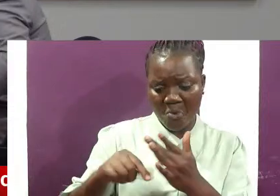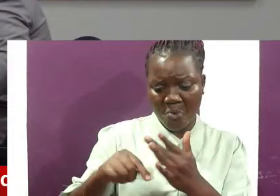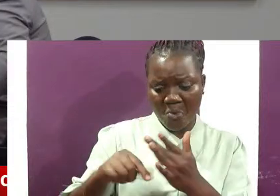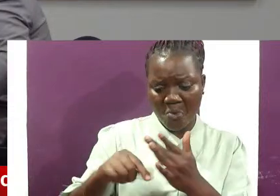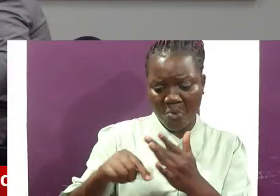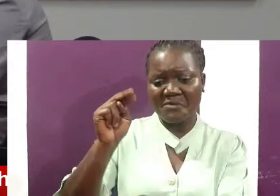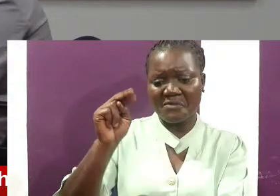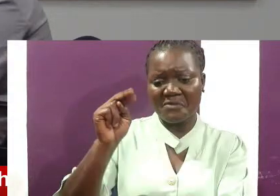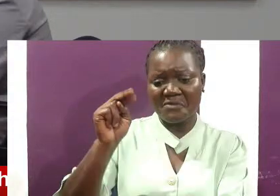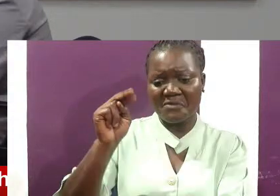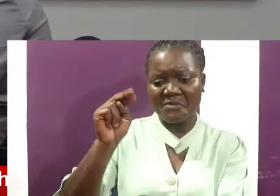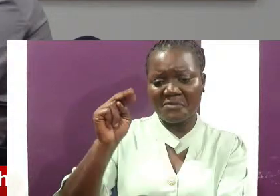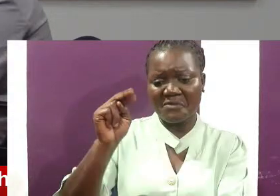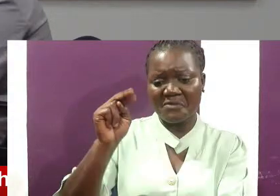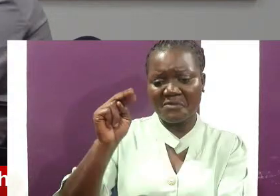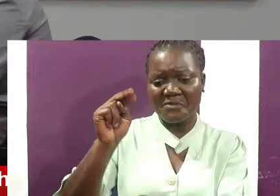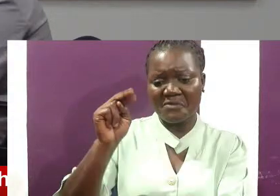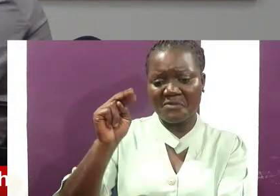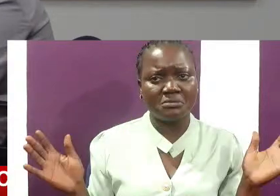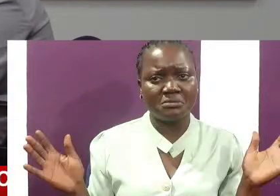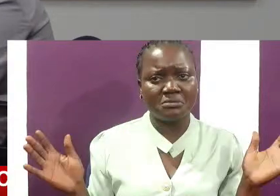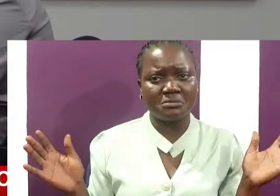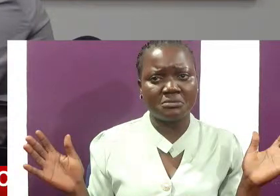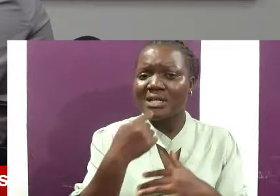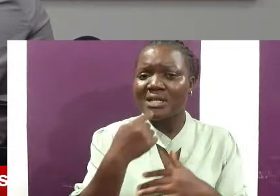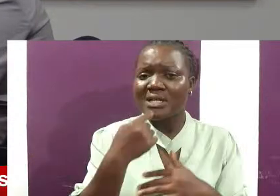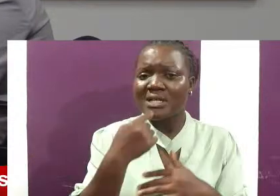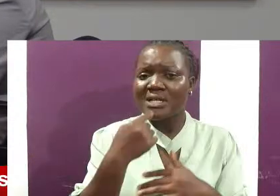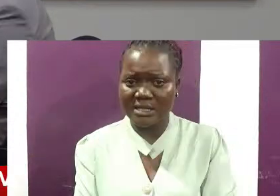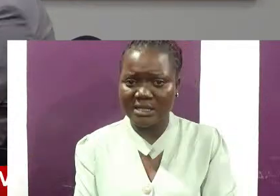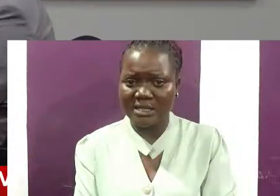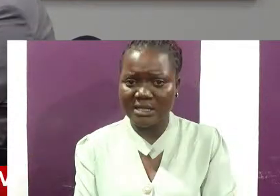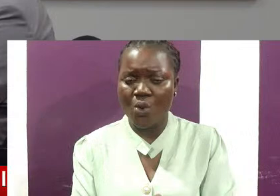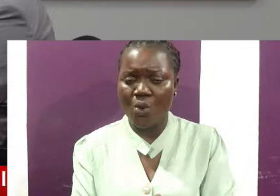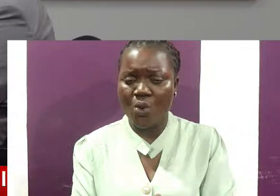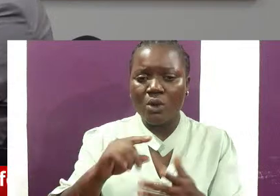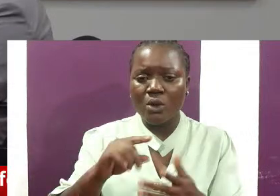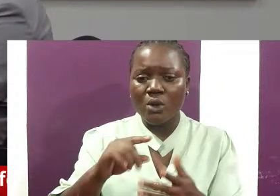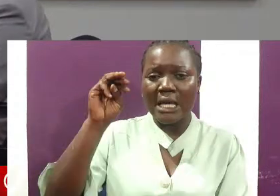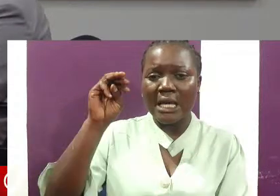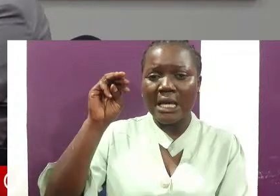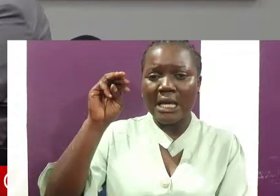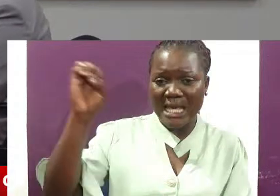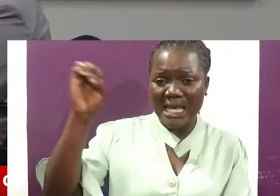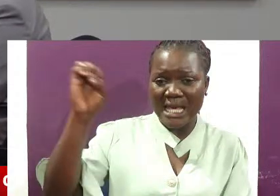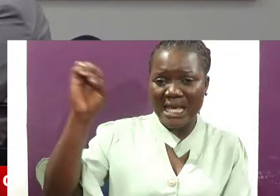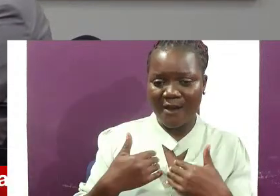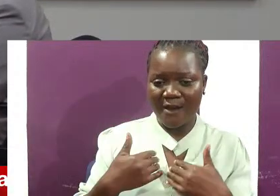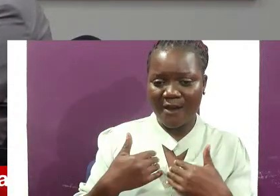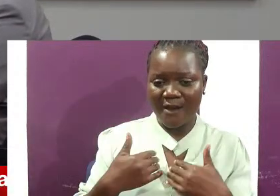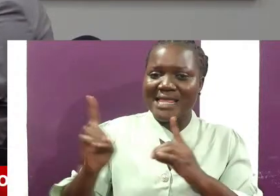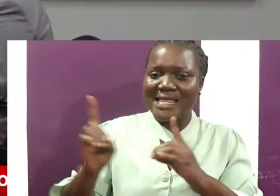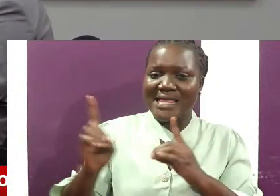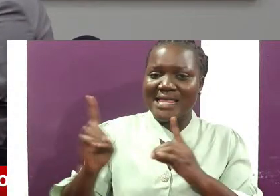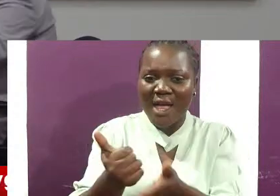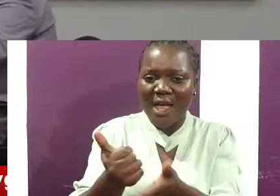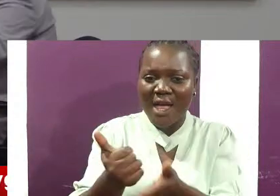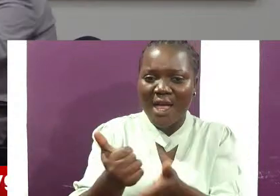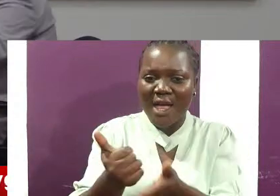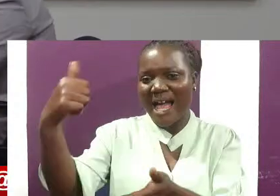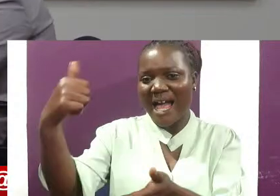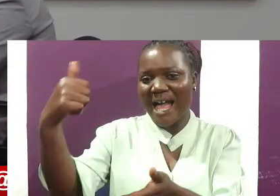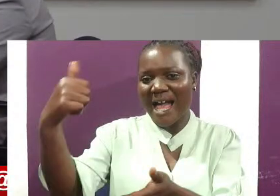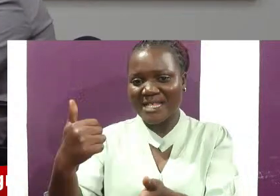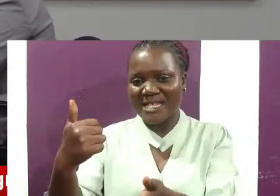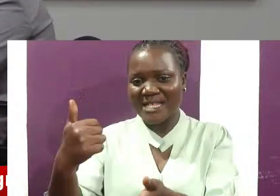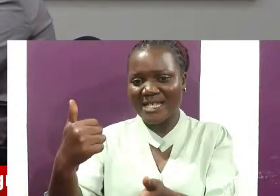chapter before that, when he was known as Saul, he said that what he had done was to help those that were trying to serve